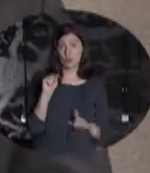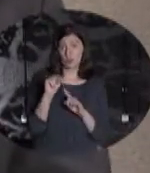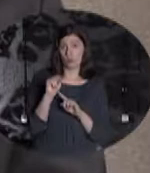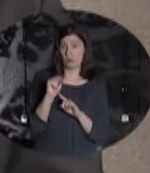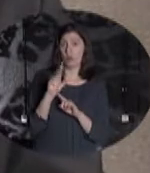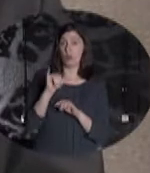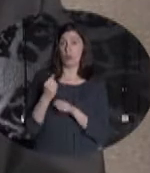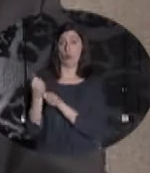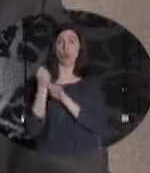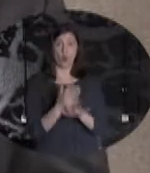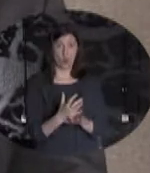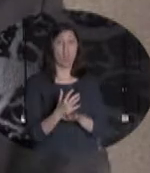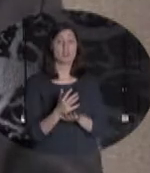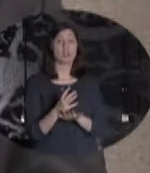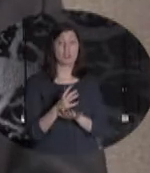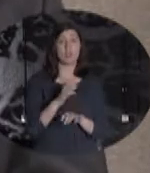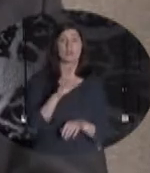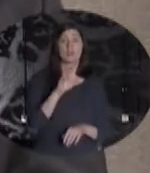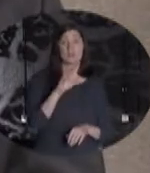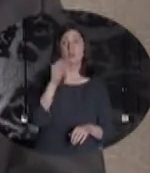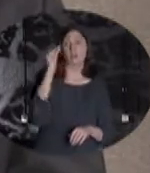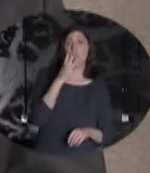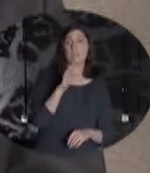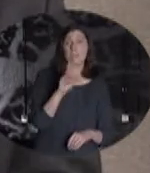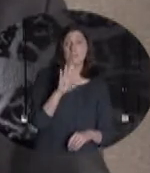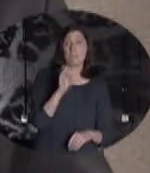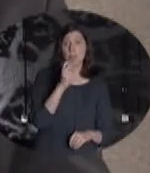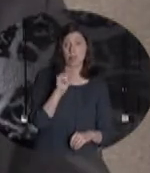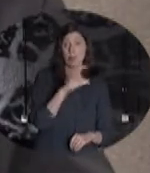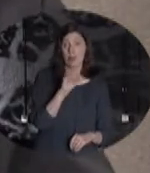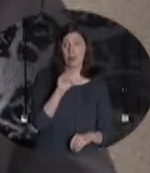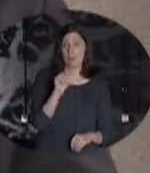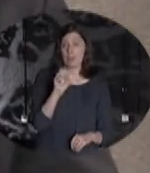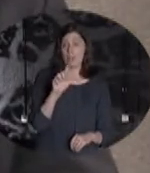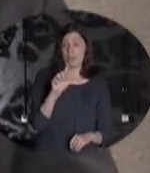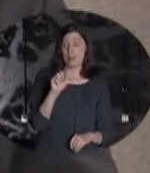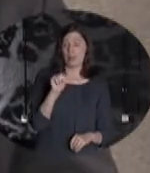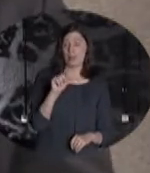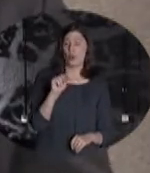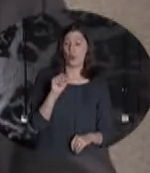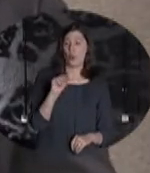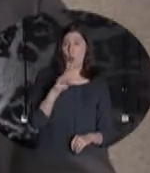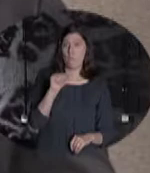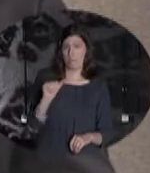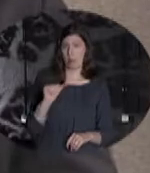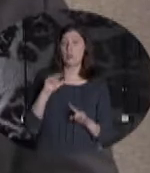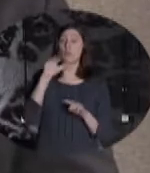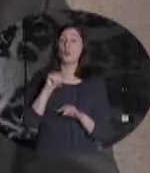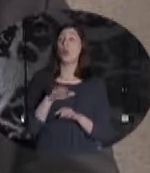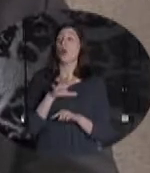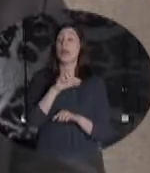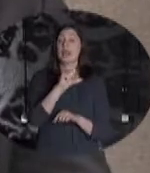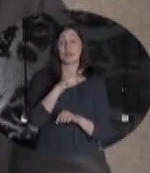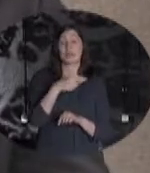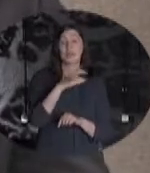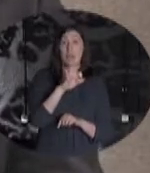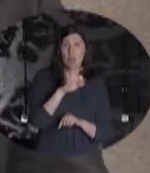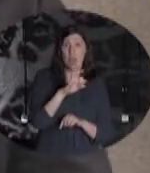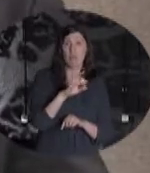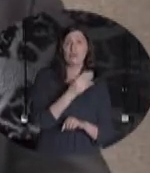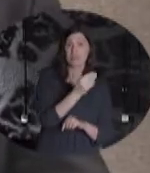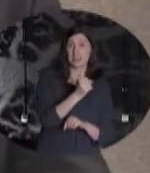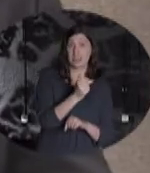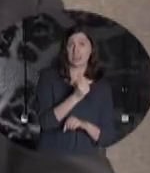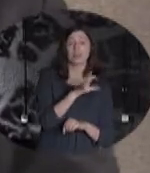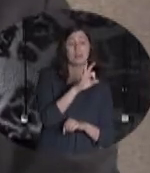causes sunburn and melanoma, just to give you some examples, SPF 15 protects against 93%. SPF 30 protects